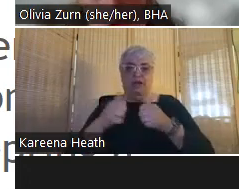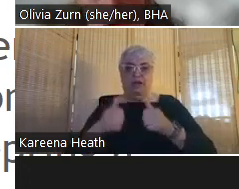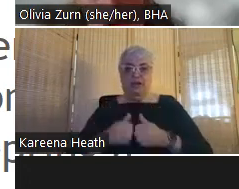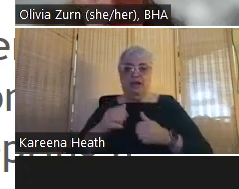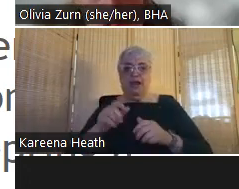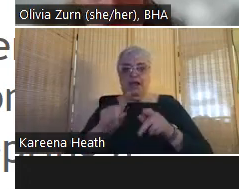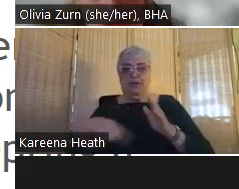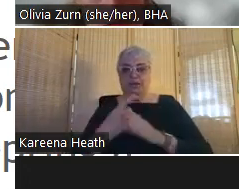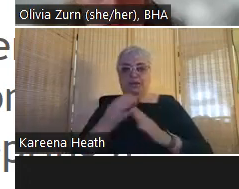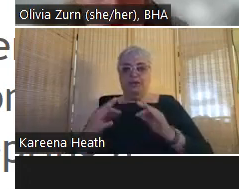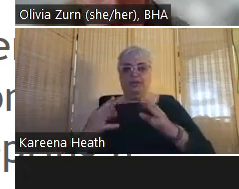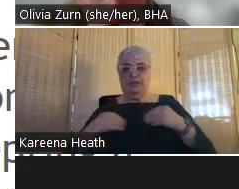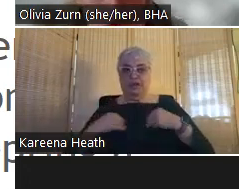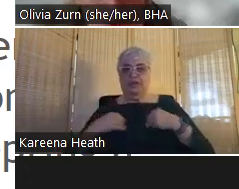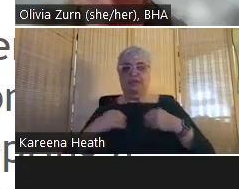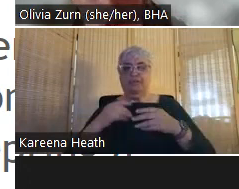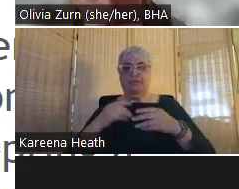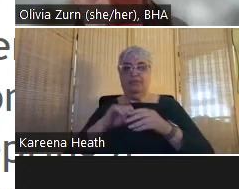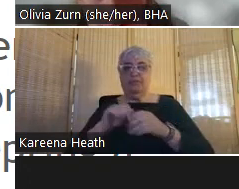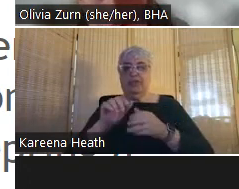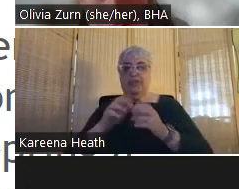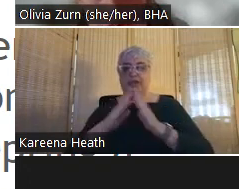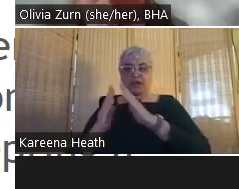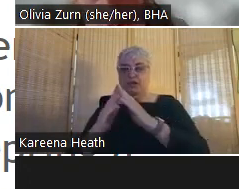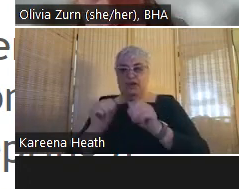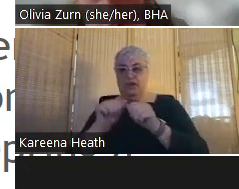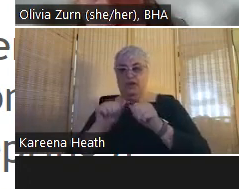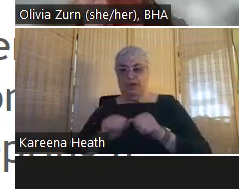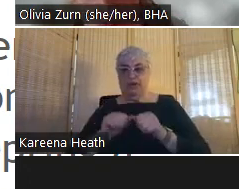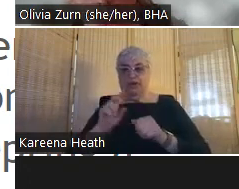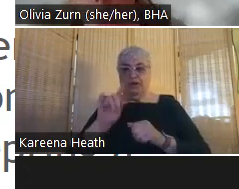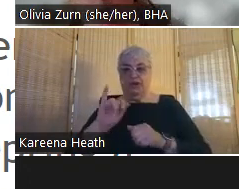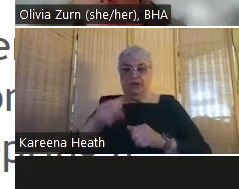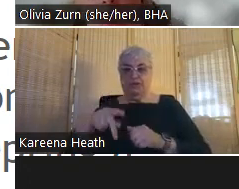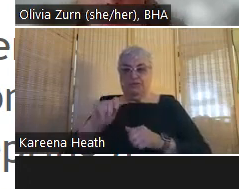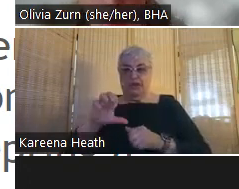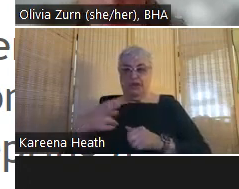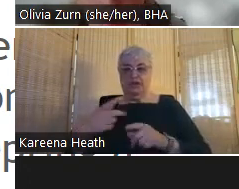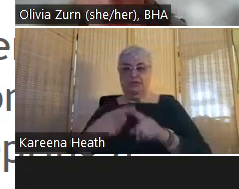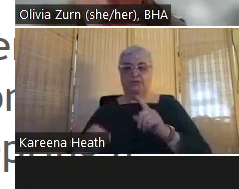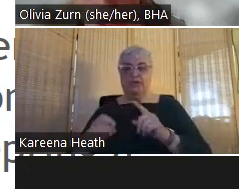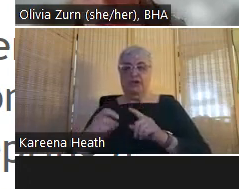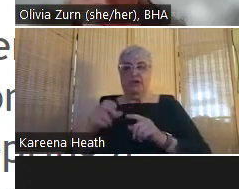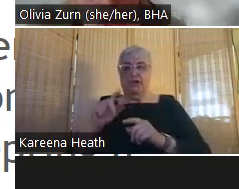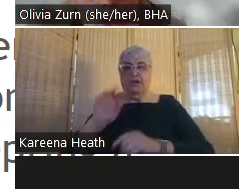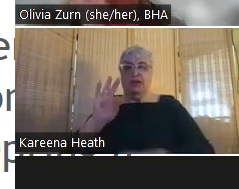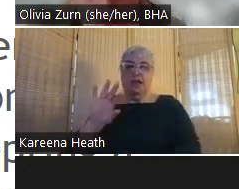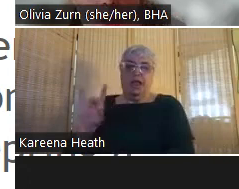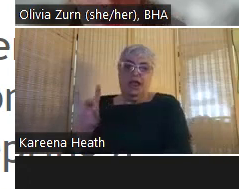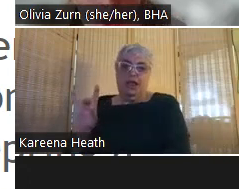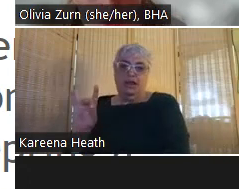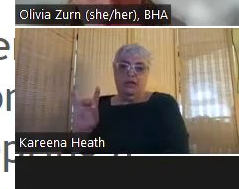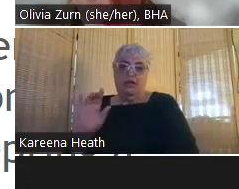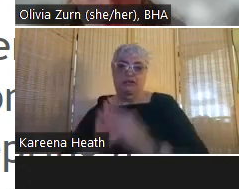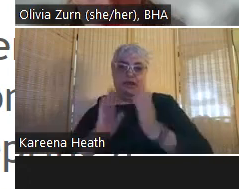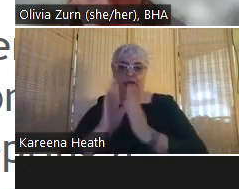within 1 hour of accepting a dispatch request for urban areas, including dispatch from the statewide hotline or 988, either